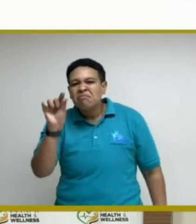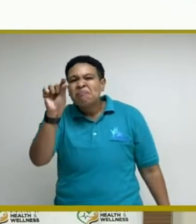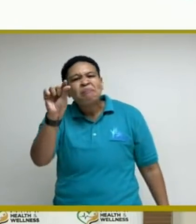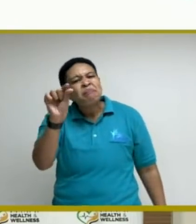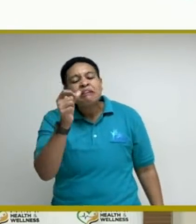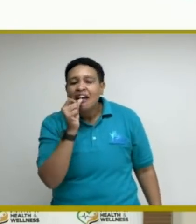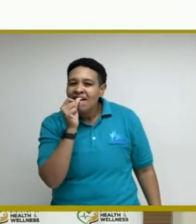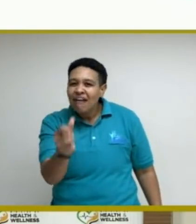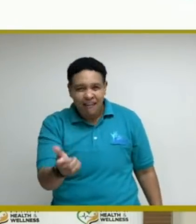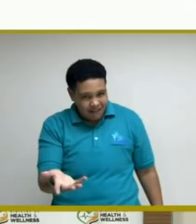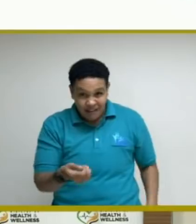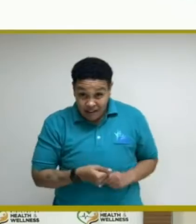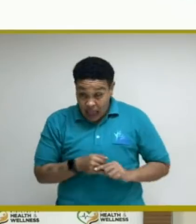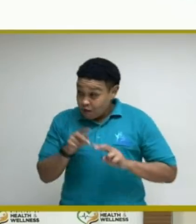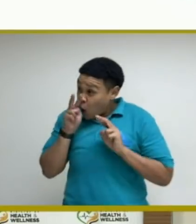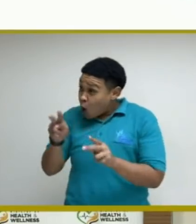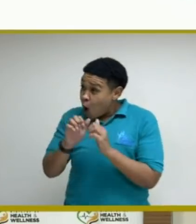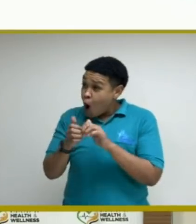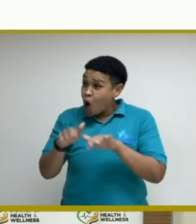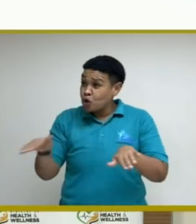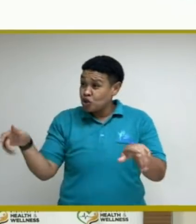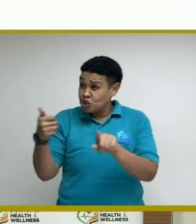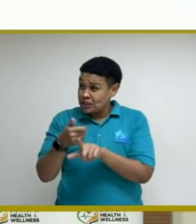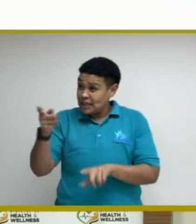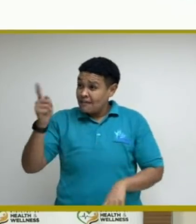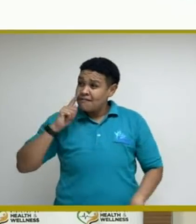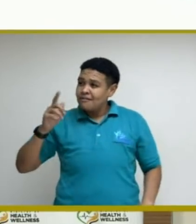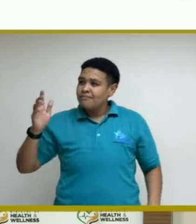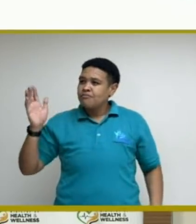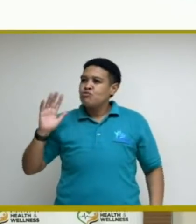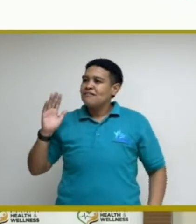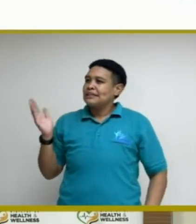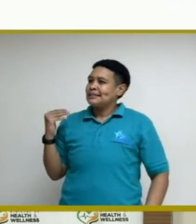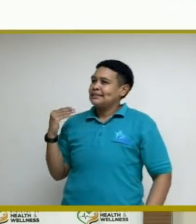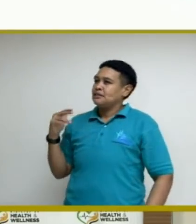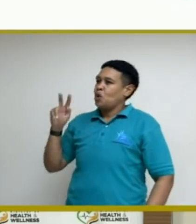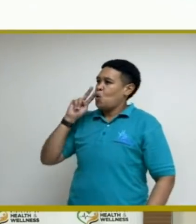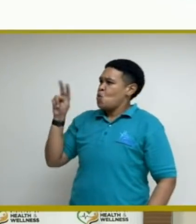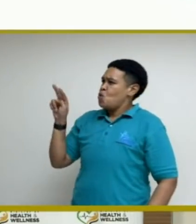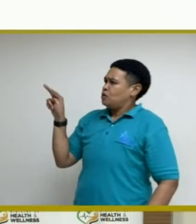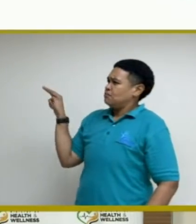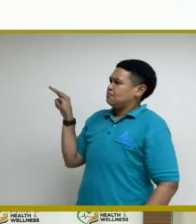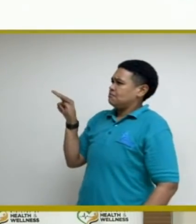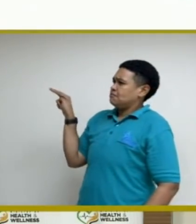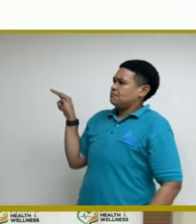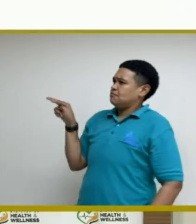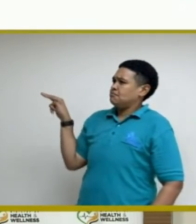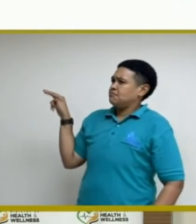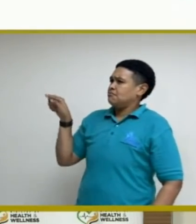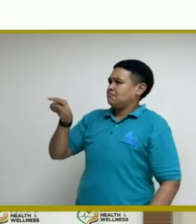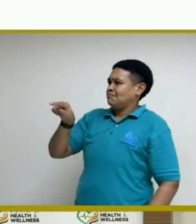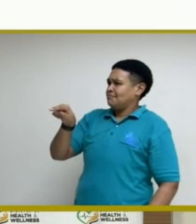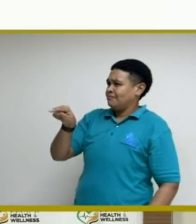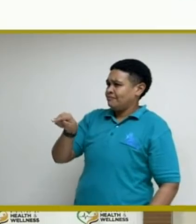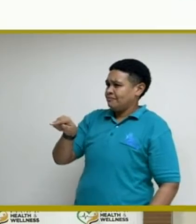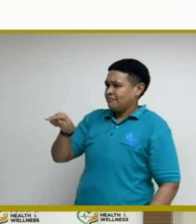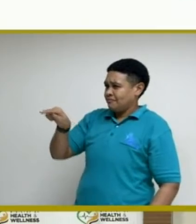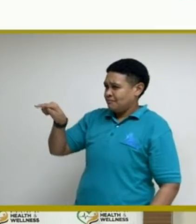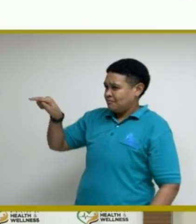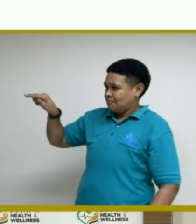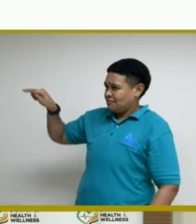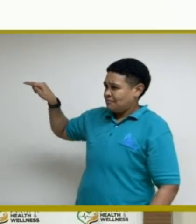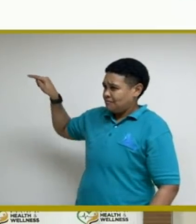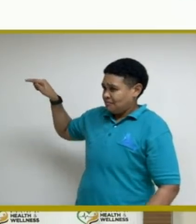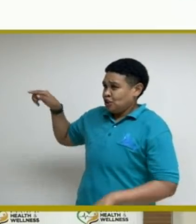look at how the children have, previous slide. So children represent 11% of